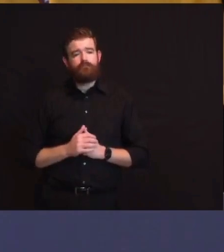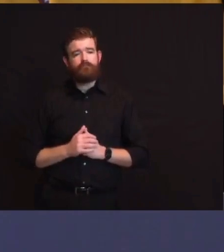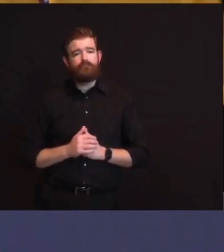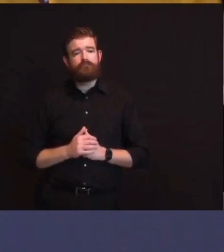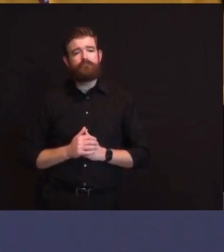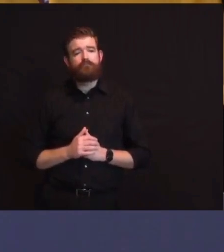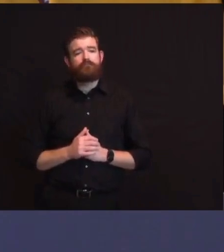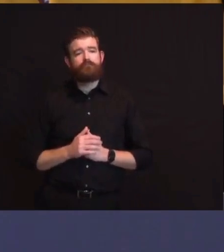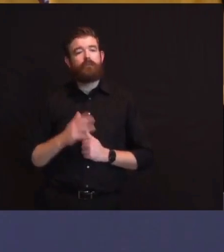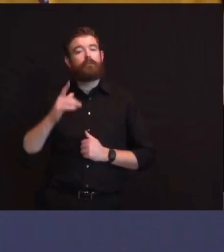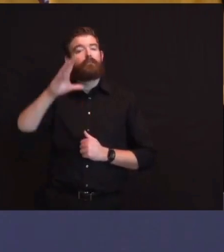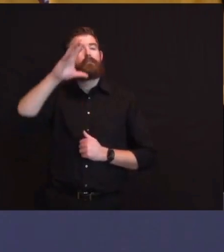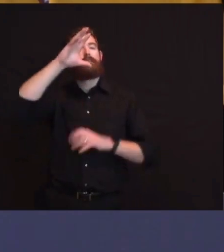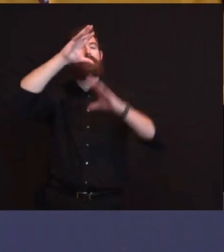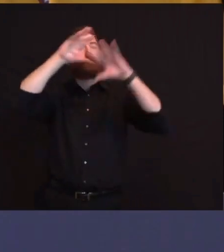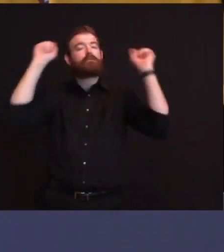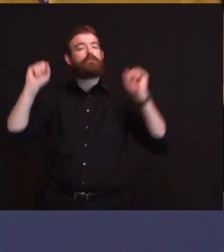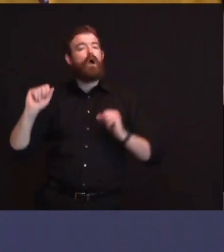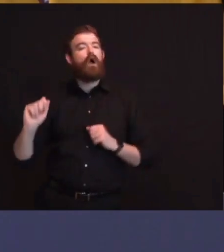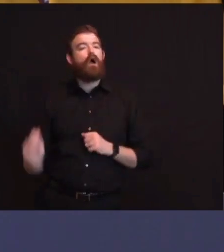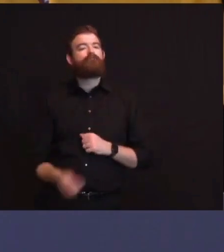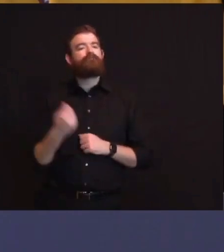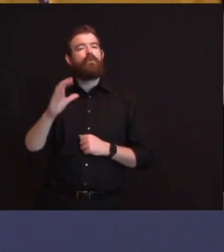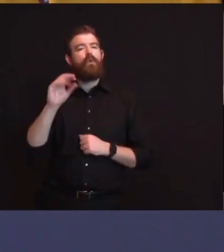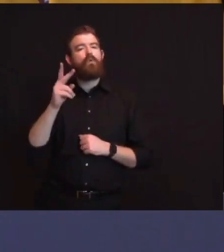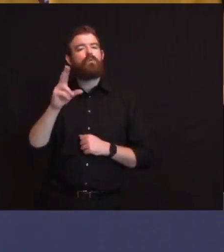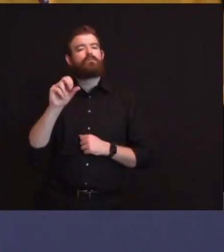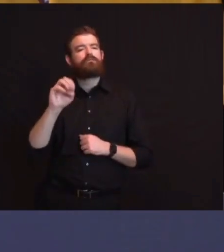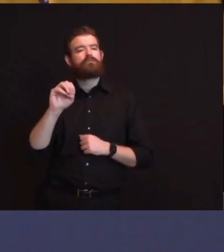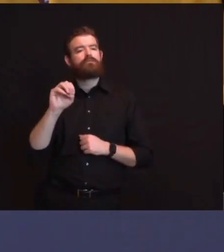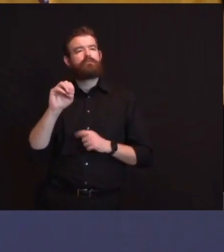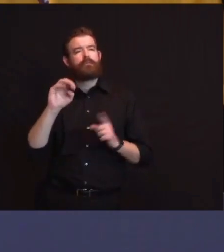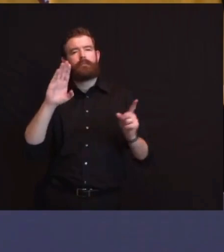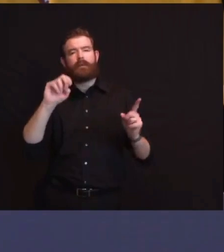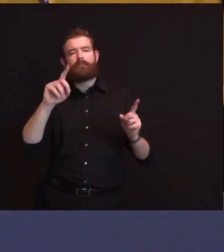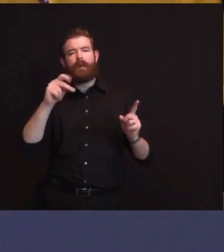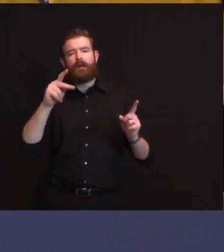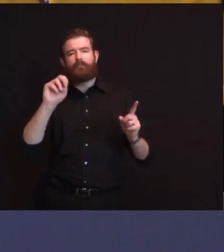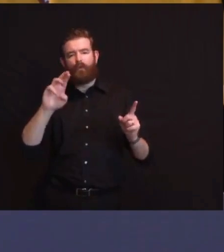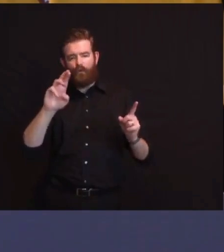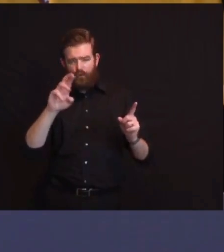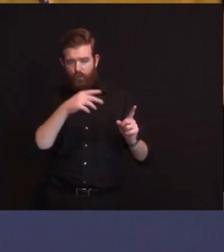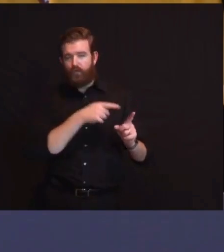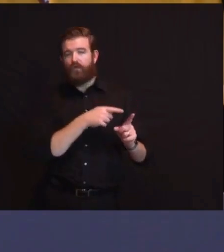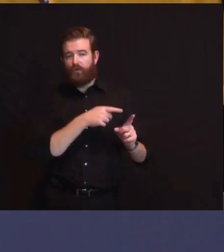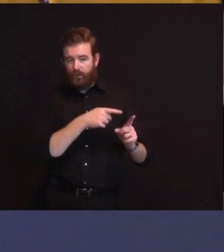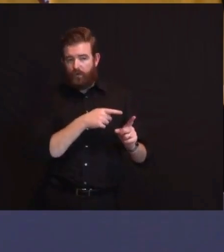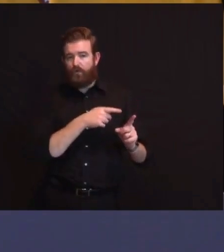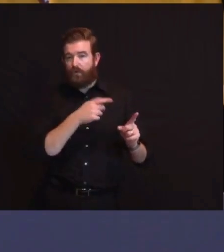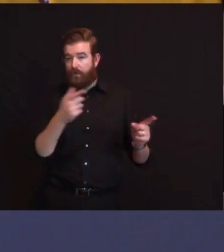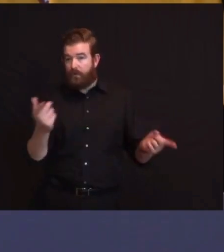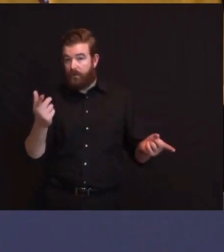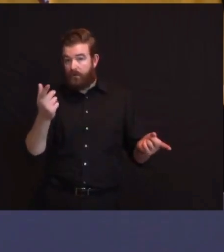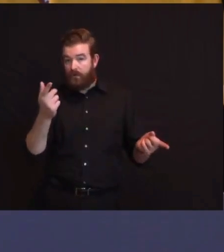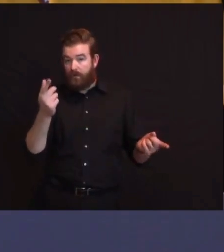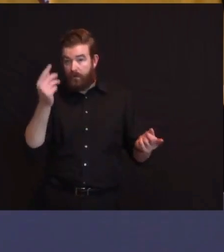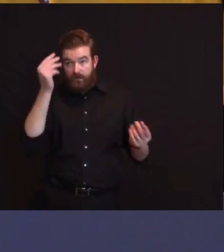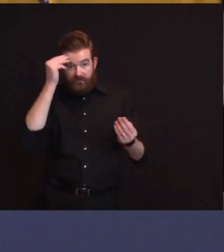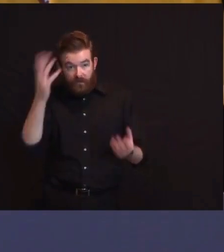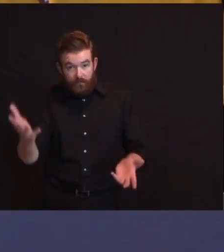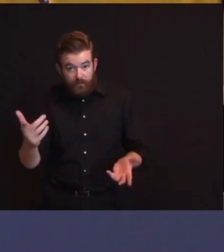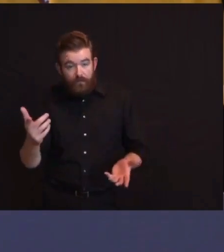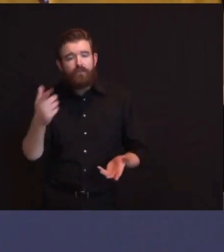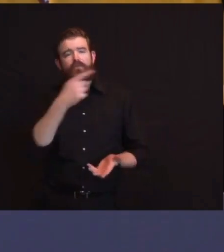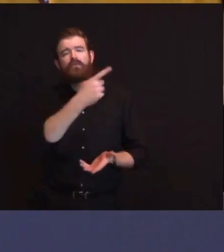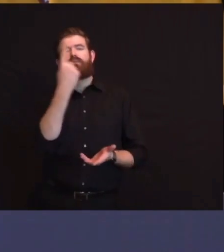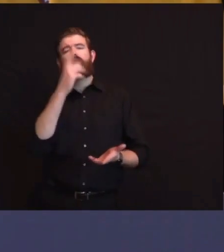EO violations? If not, what's the cause for the delay? The Patterson School District approved a resolution last night to